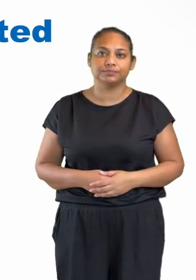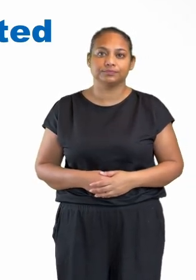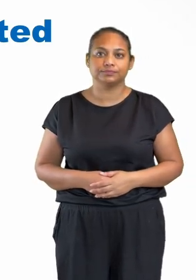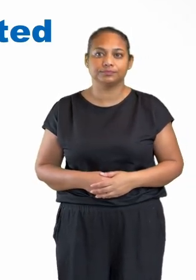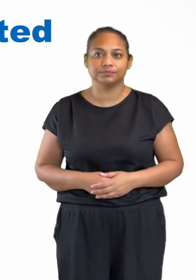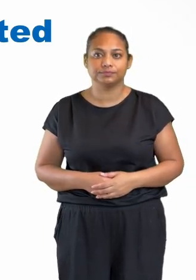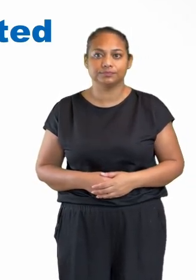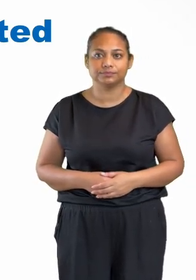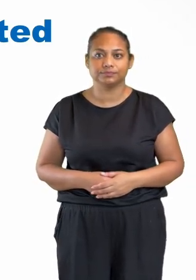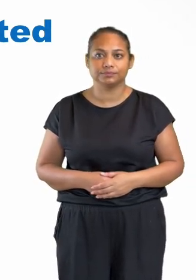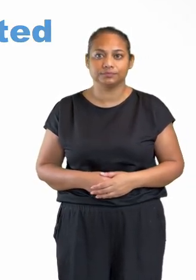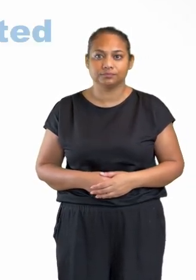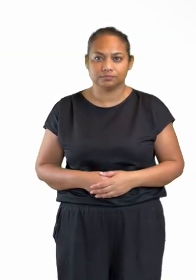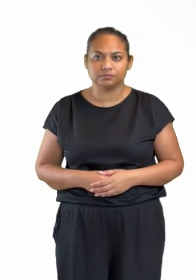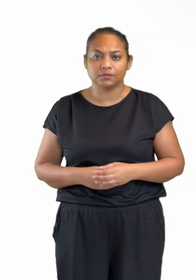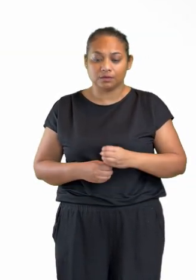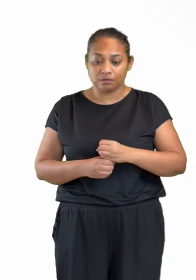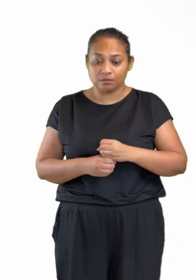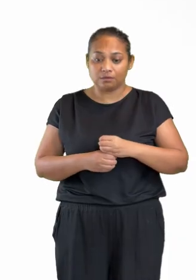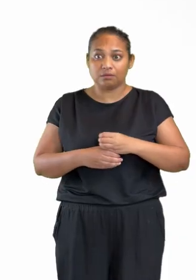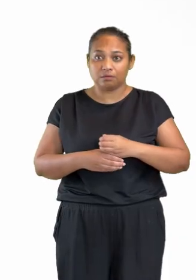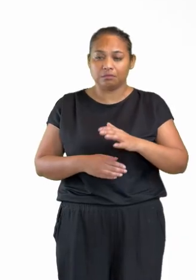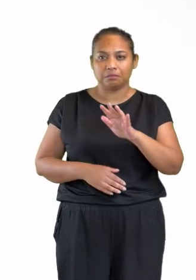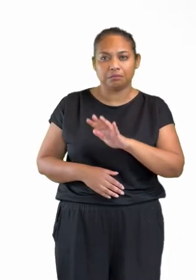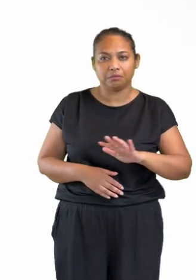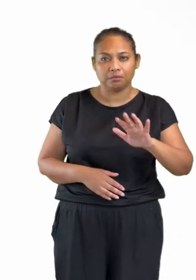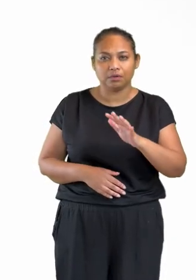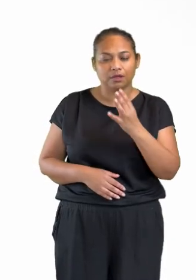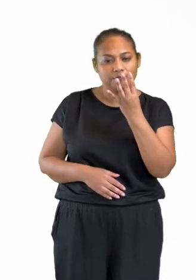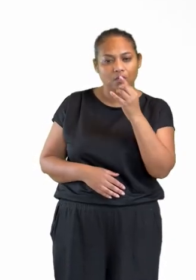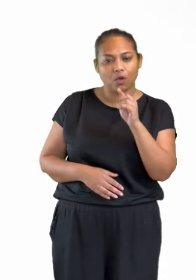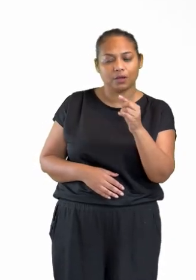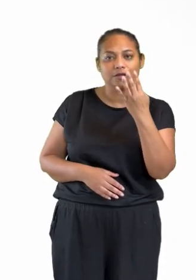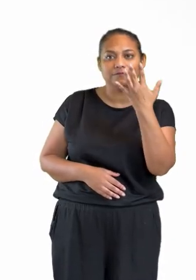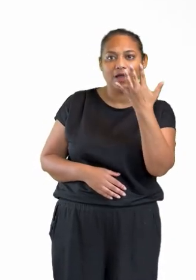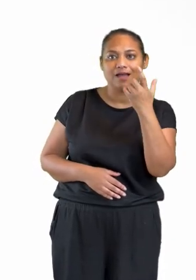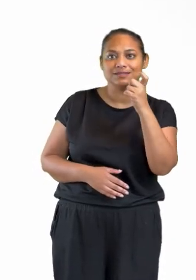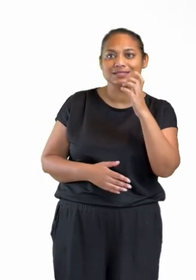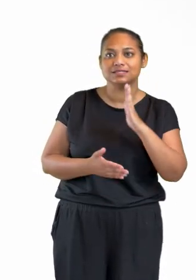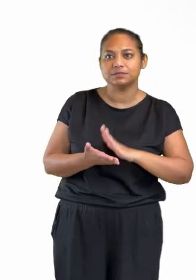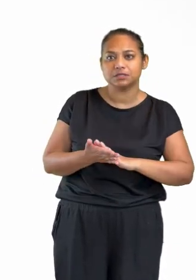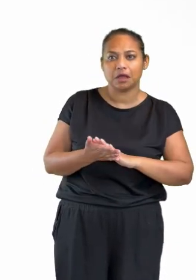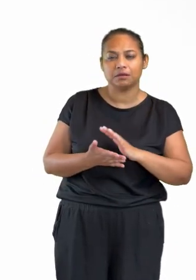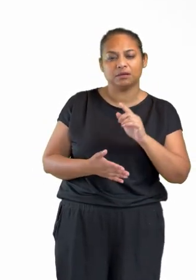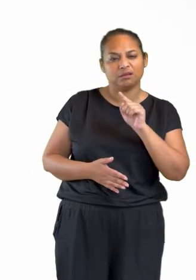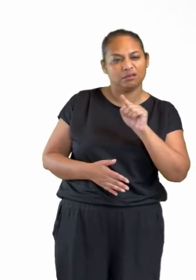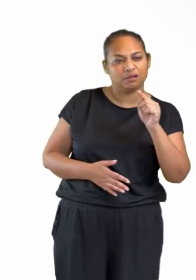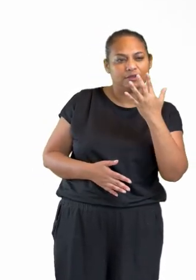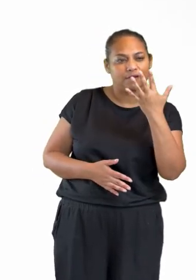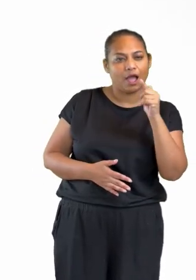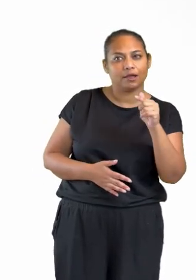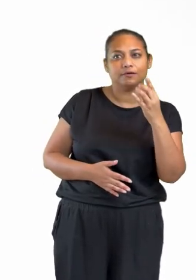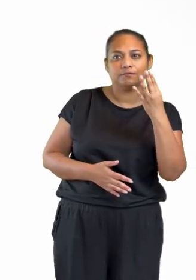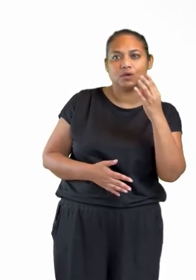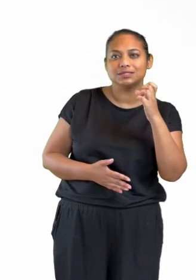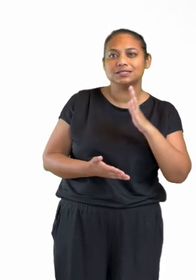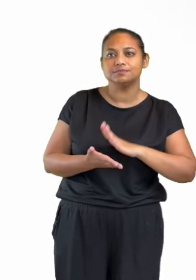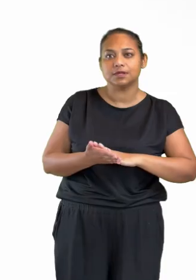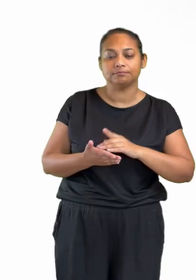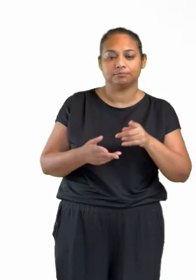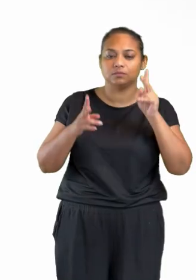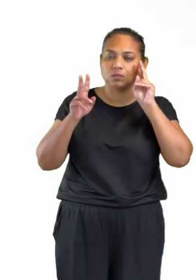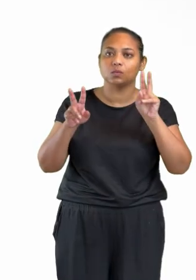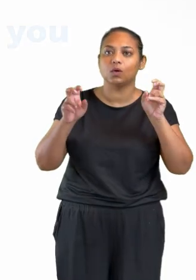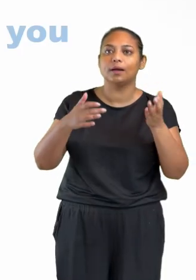your aneurysm reaches 4.5 centimetres to 5.4 centimetres, it's